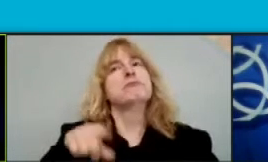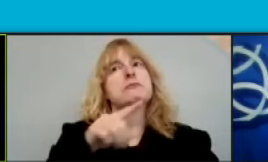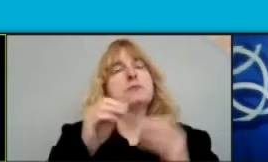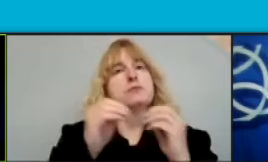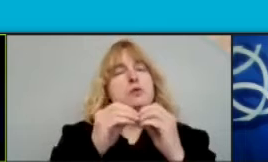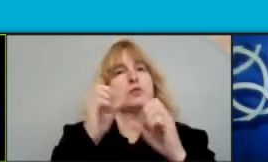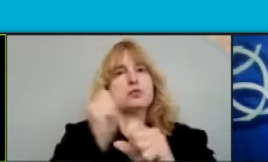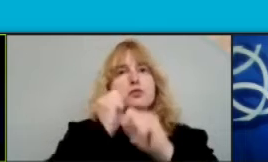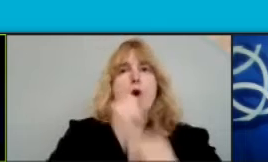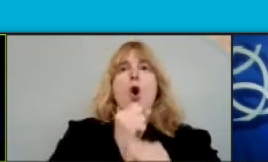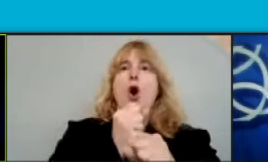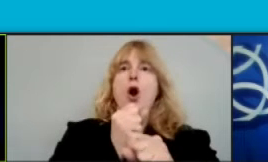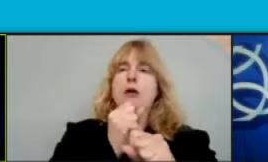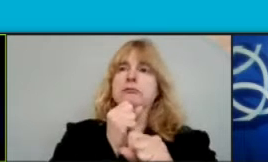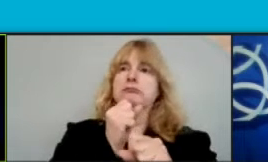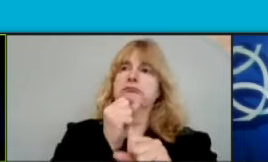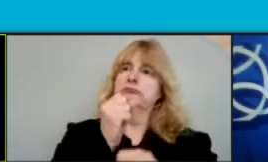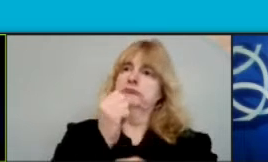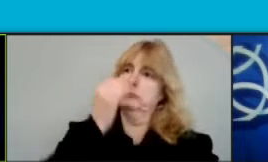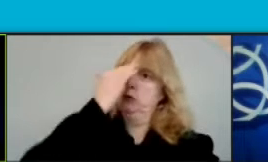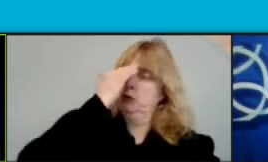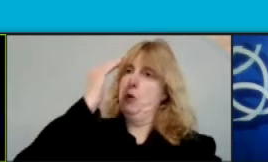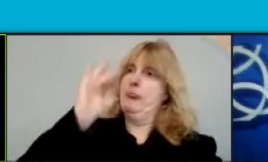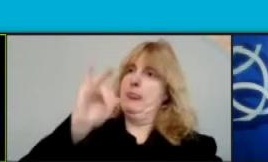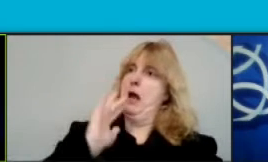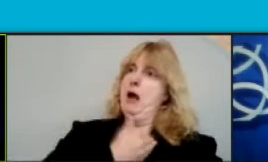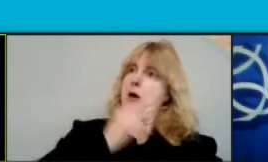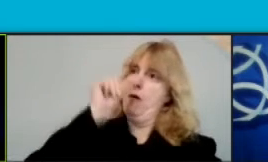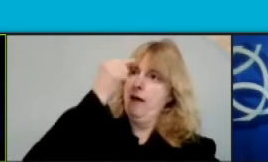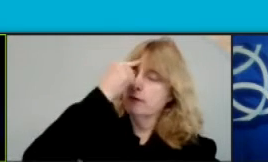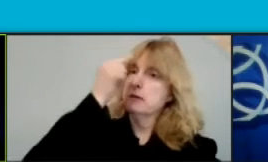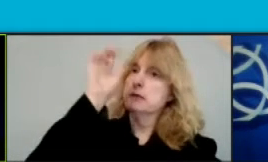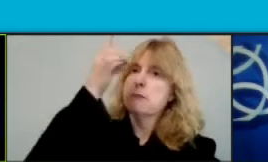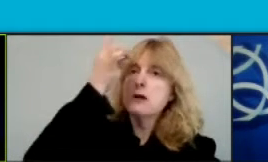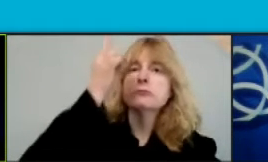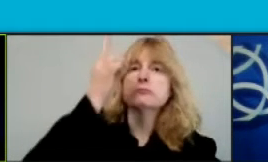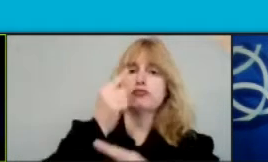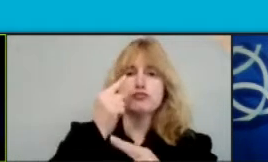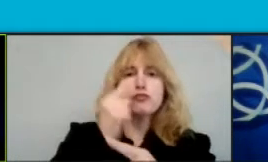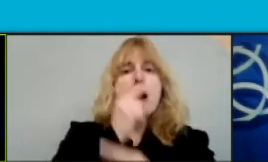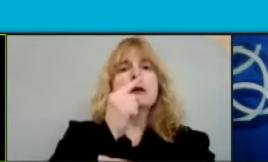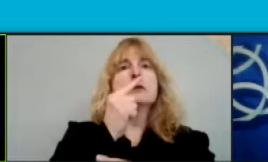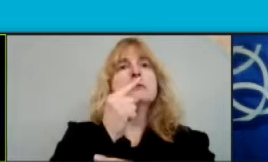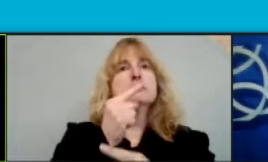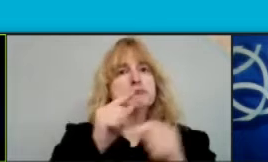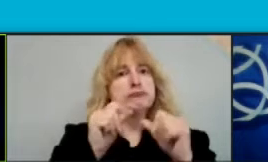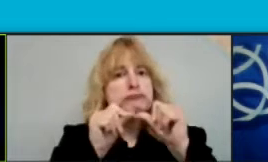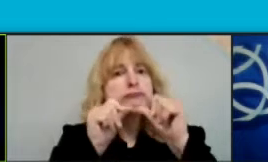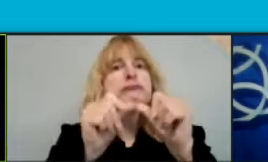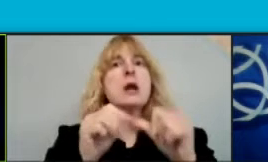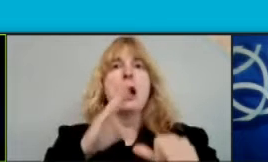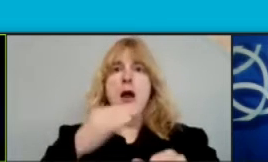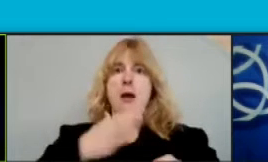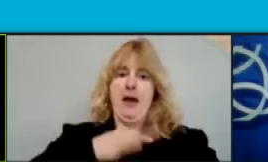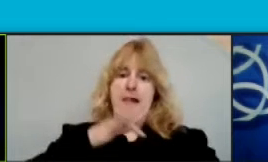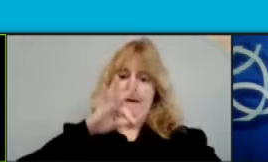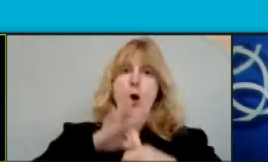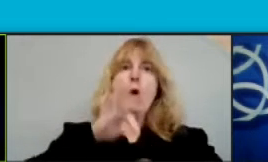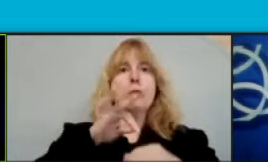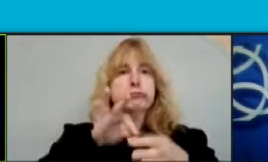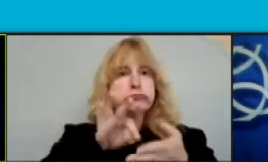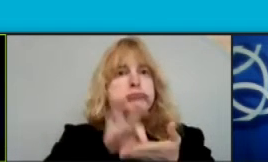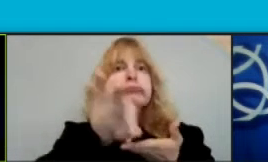after, and that democracy really did prevail, and that, quite frankly, my vote counted,